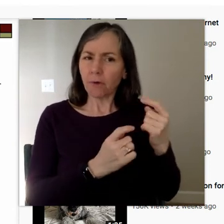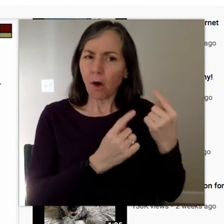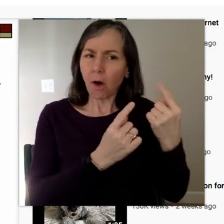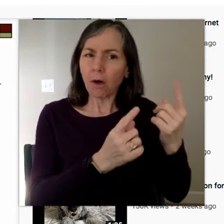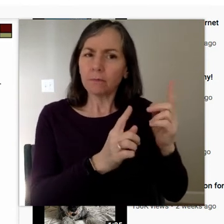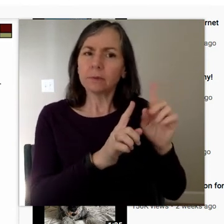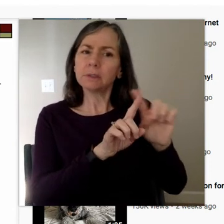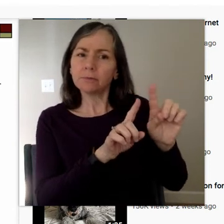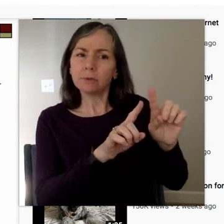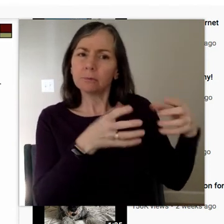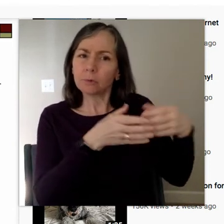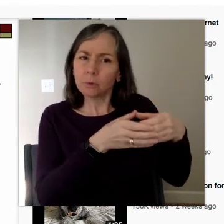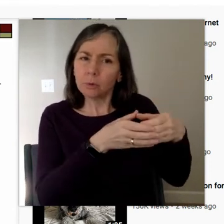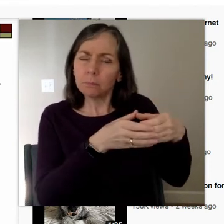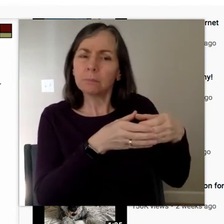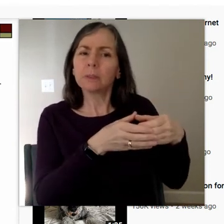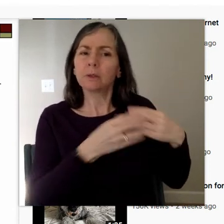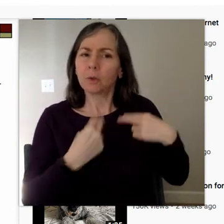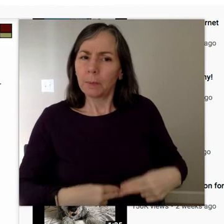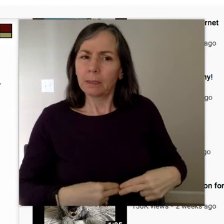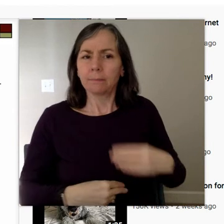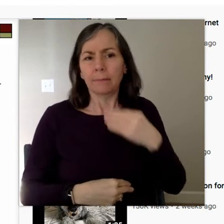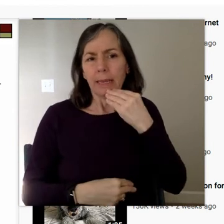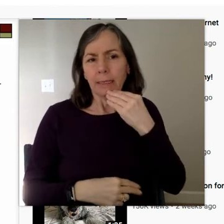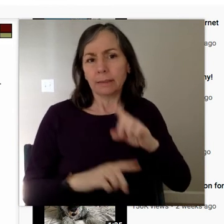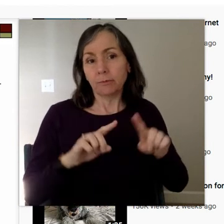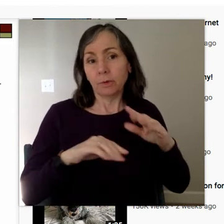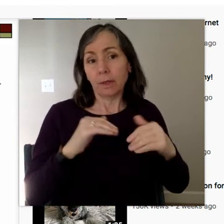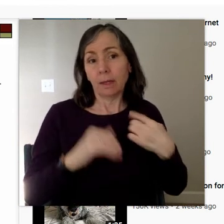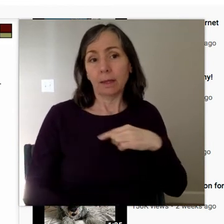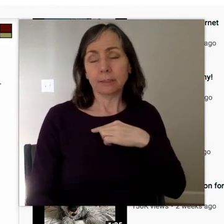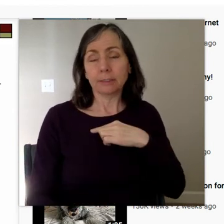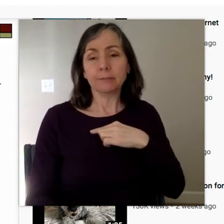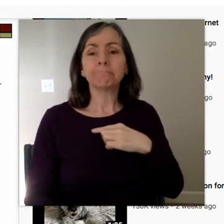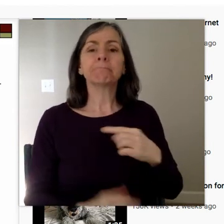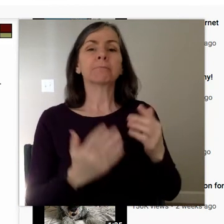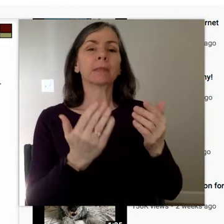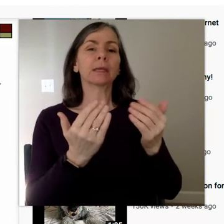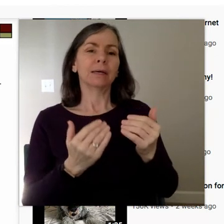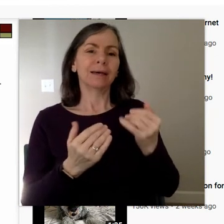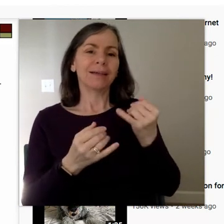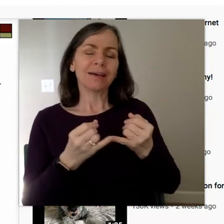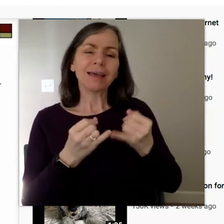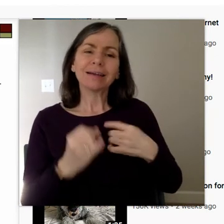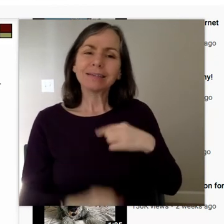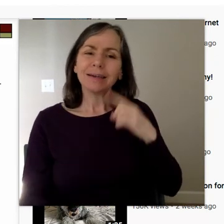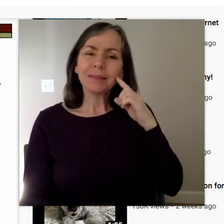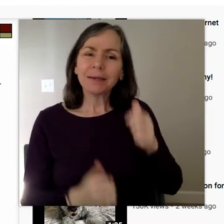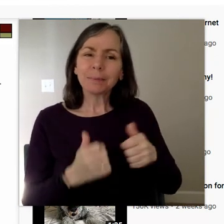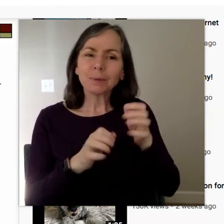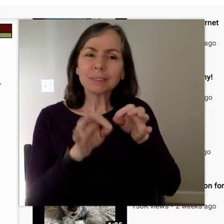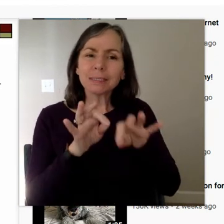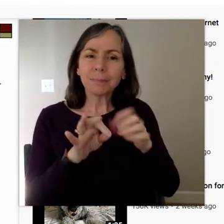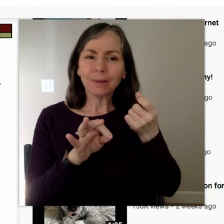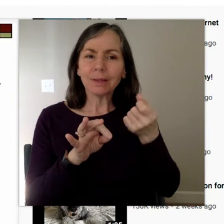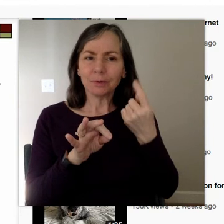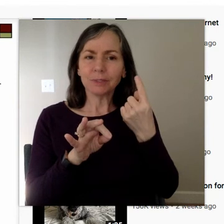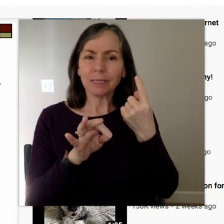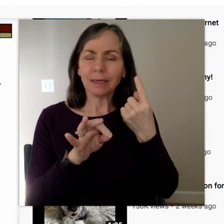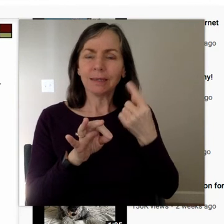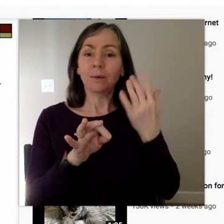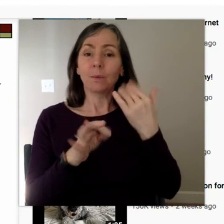different food. The last one is, I think, maybe the simplest one to understand, because we've